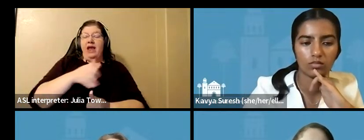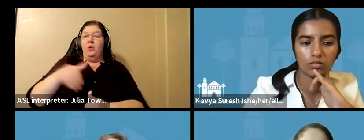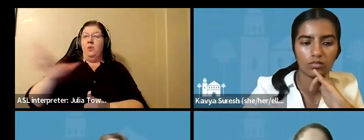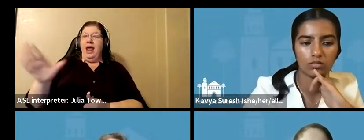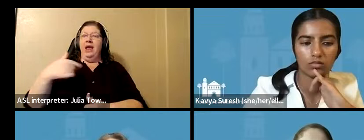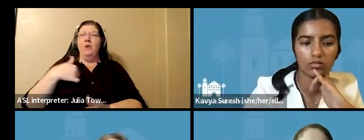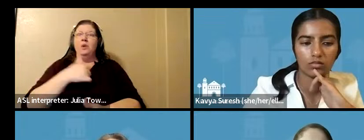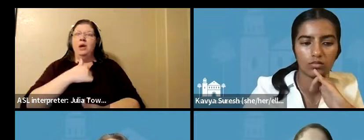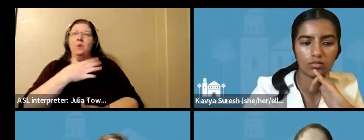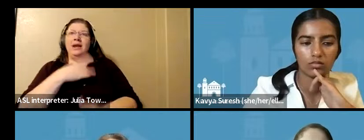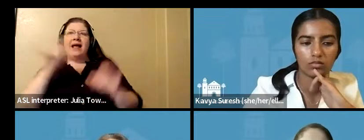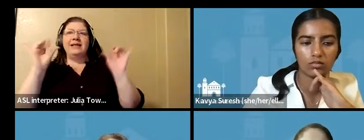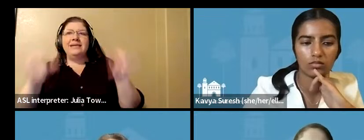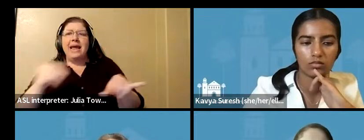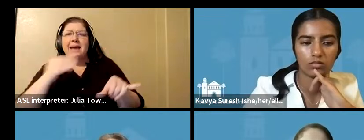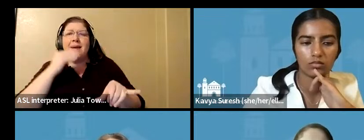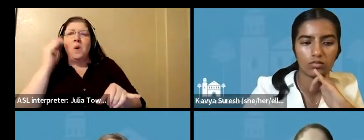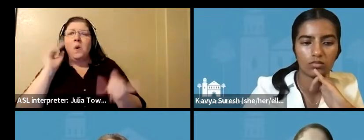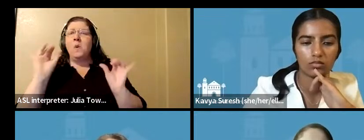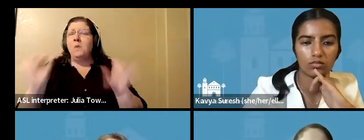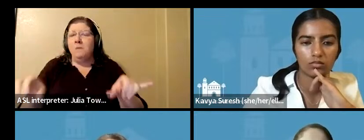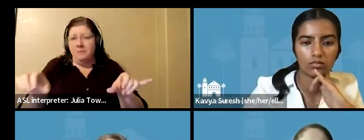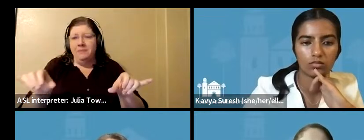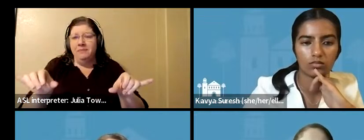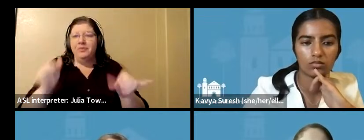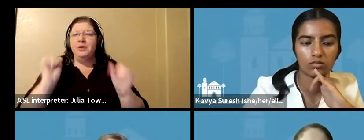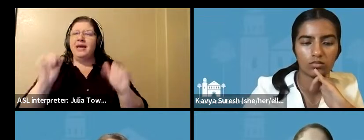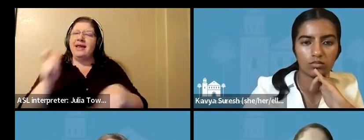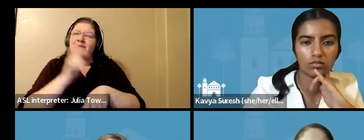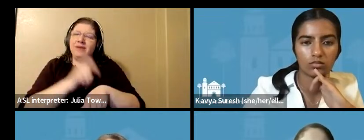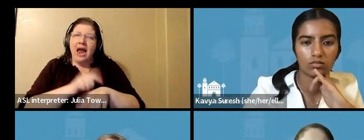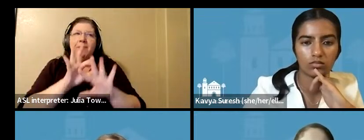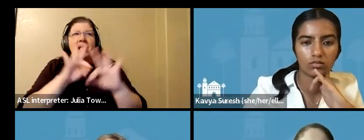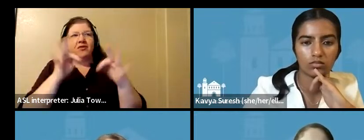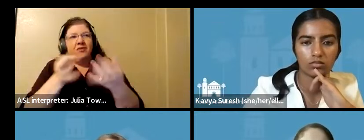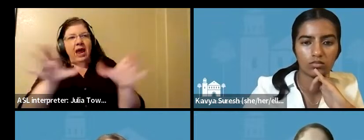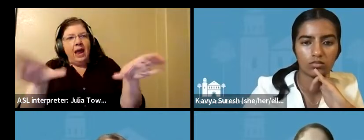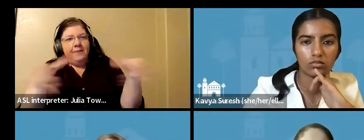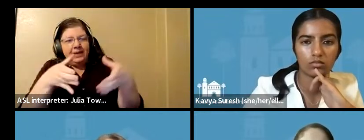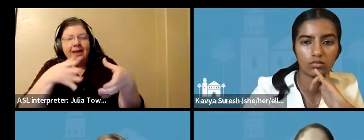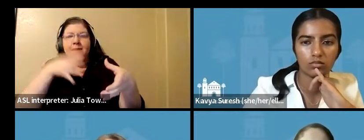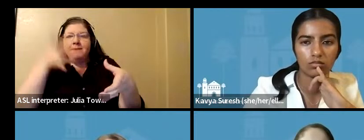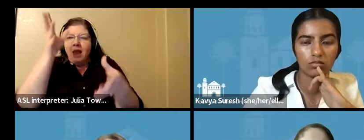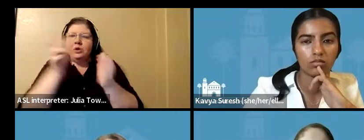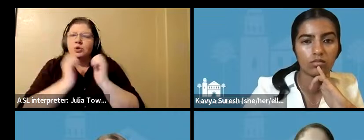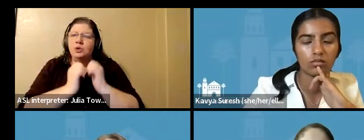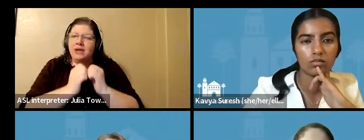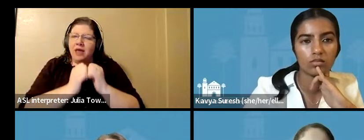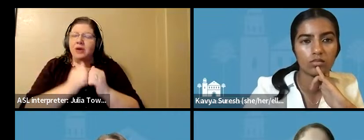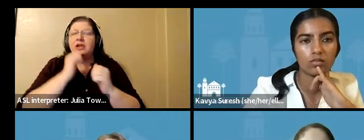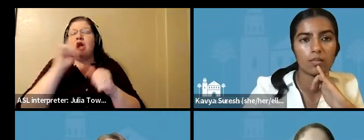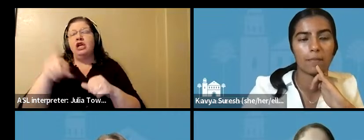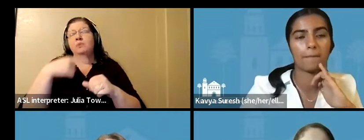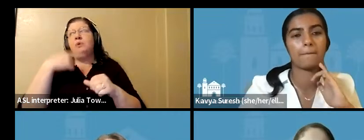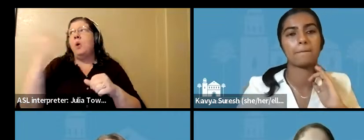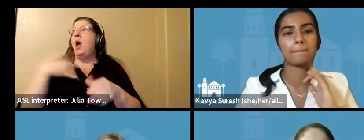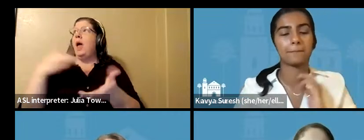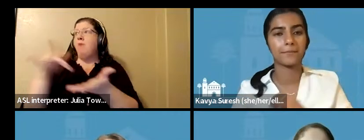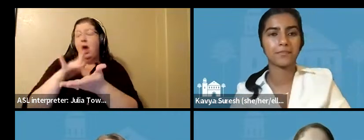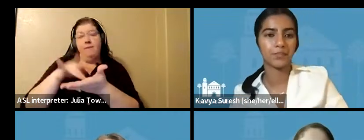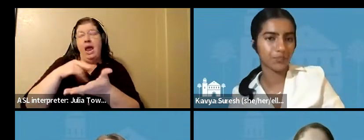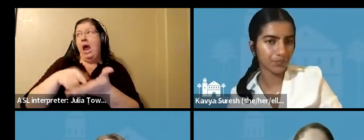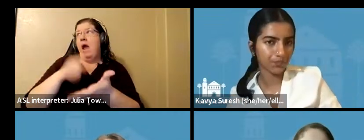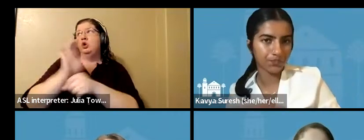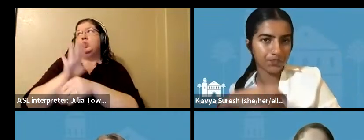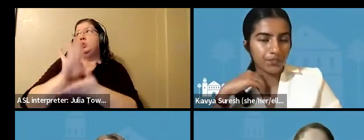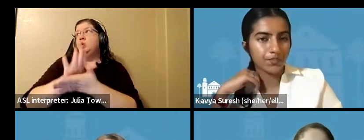Away at home, so that we can have time as families and parents to be together and not just be told, oh, I'm on my iPad because I